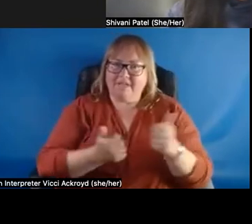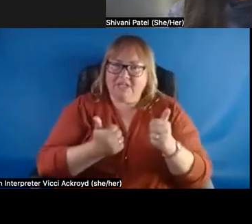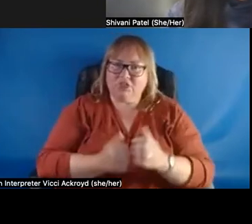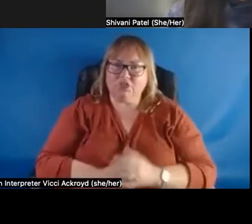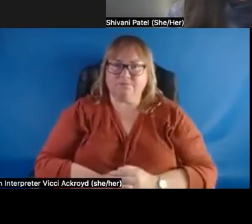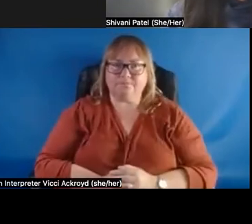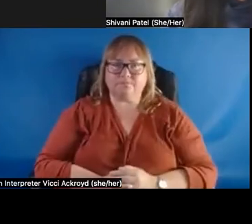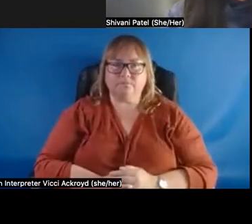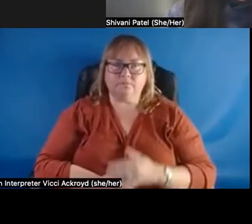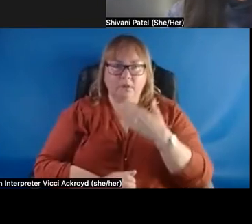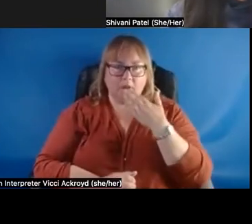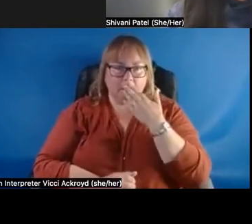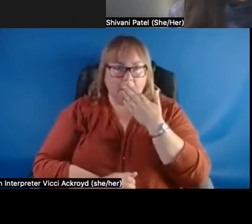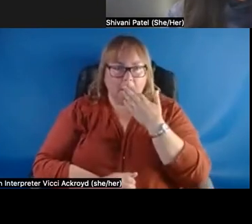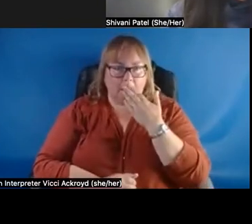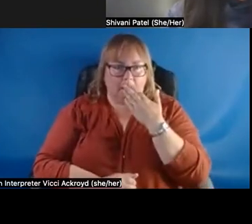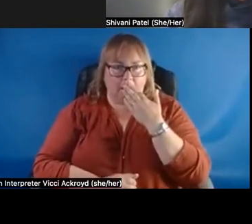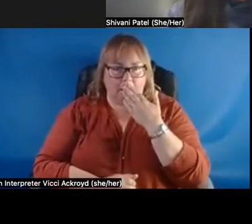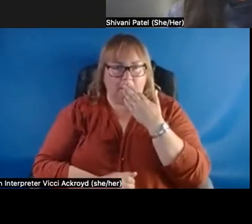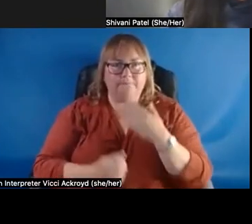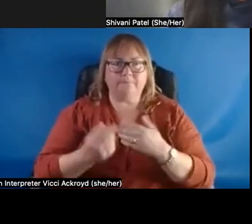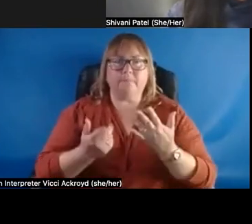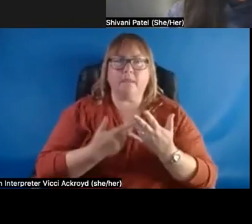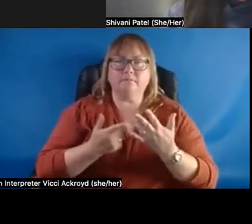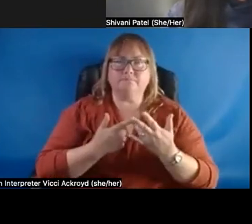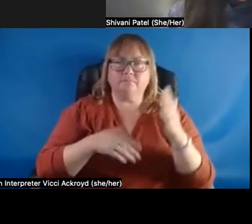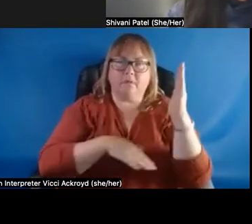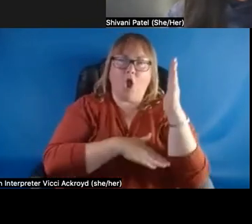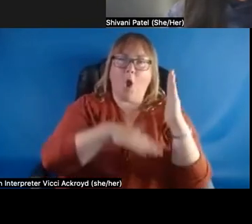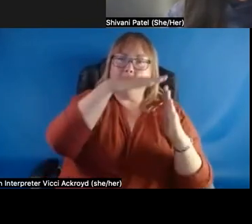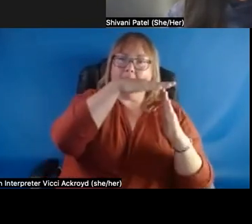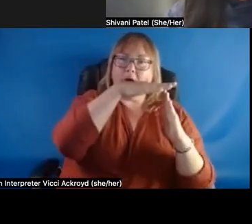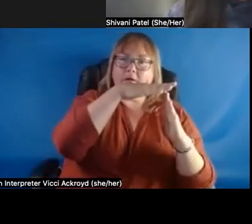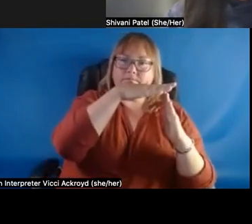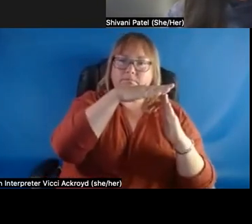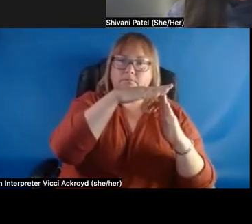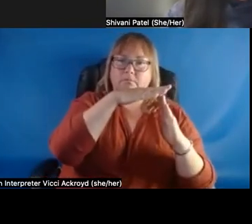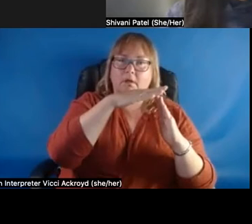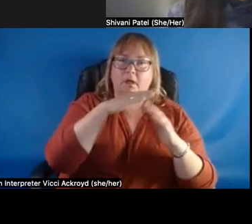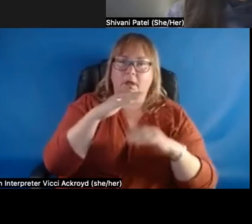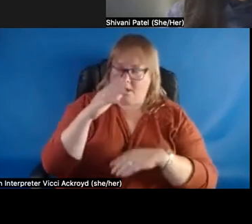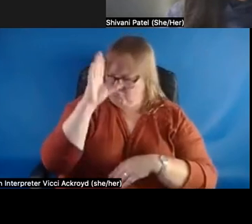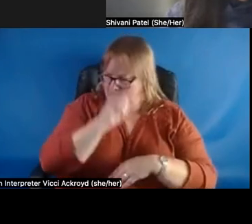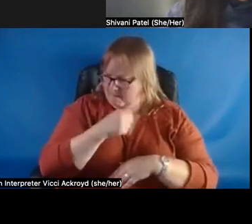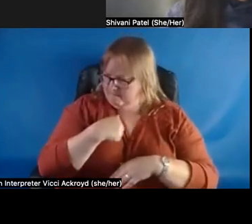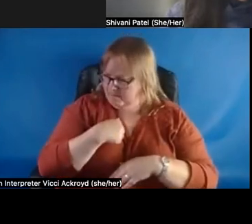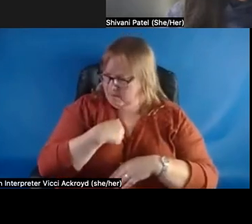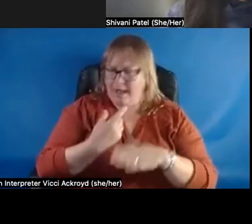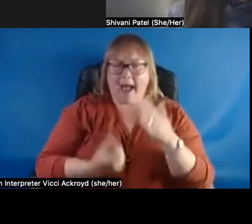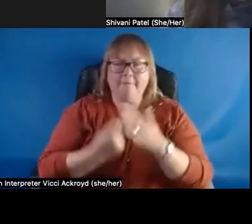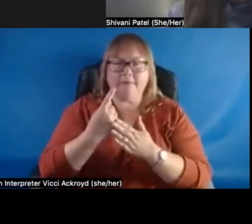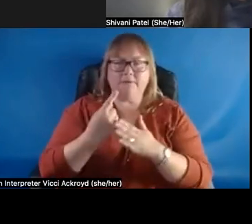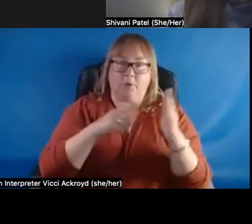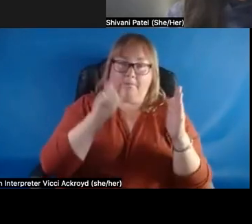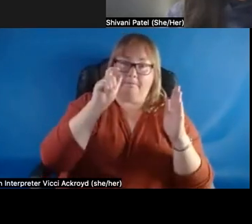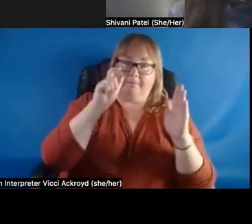And there was like another thing is the upper caste person would, there was one incident which was like, there was an upper caste classmate